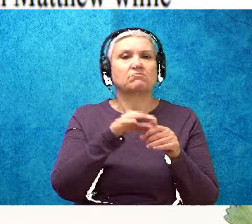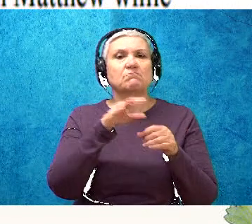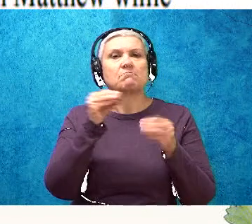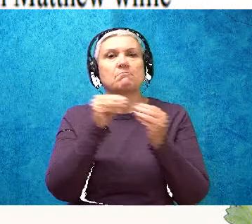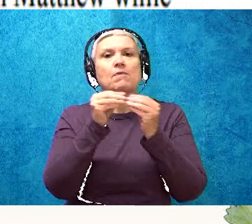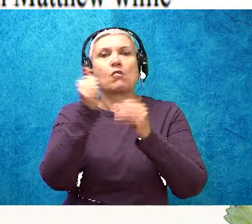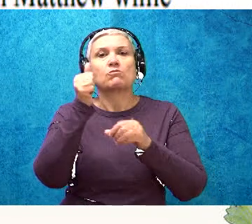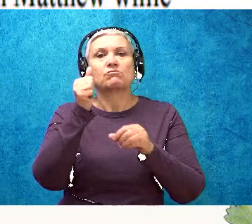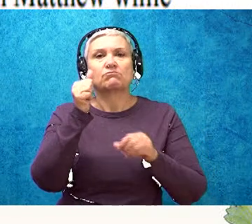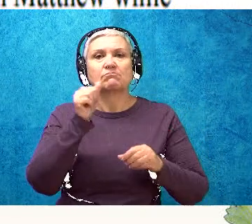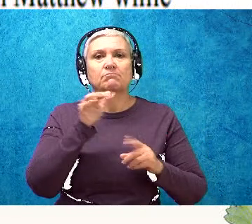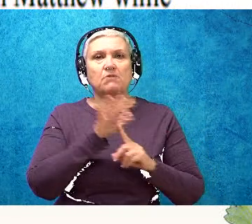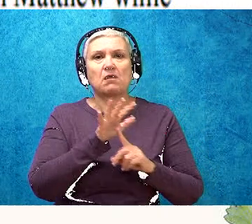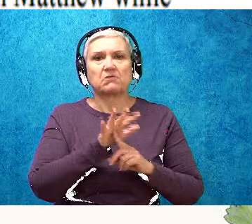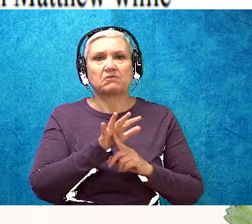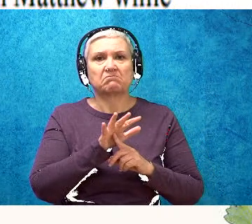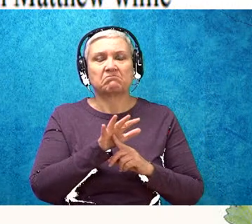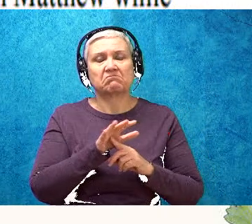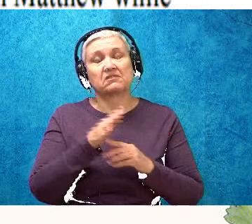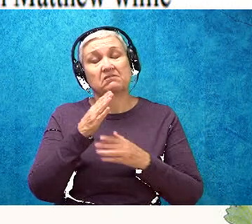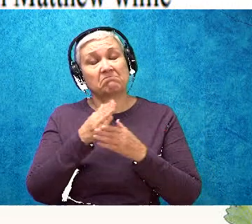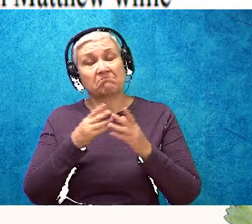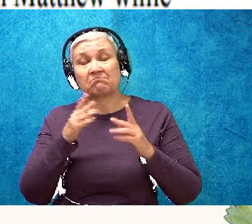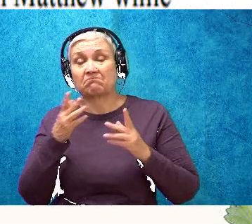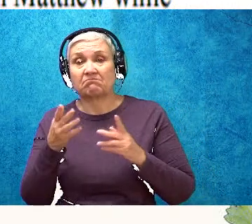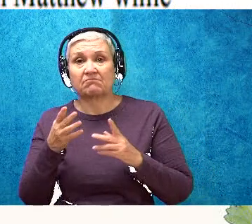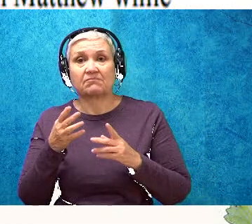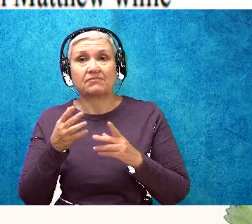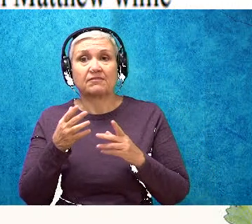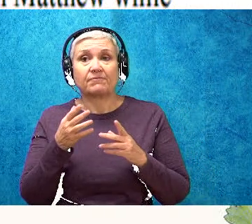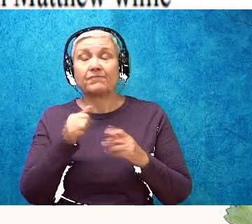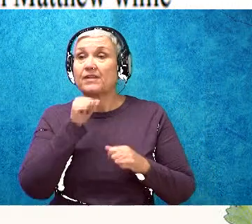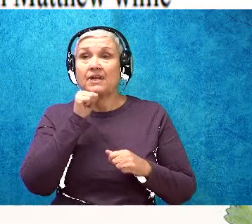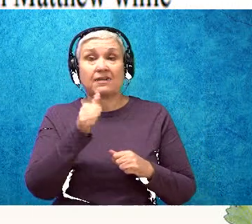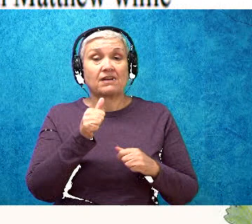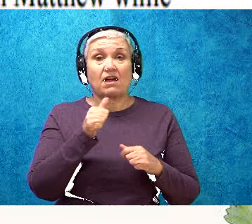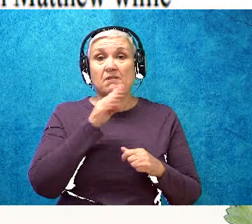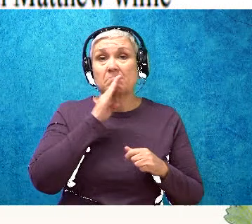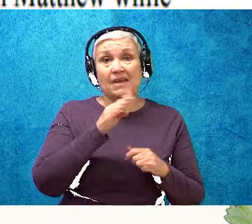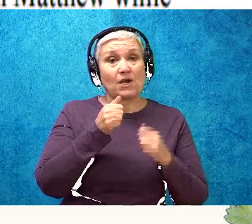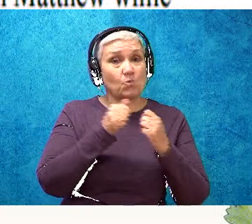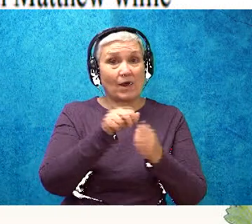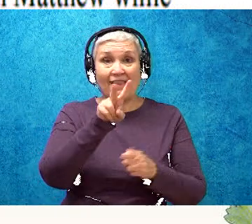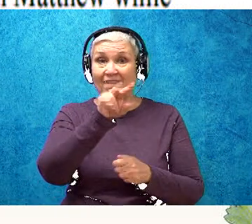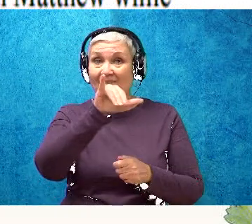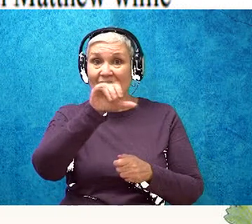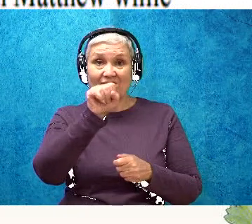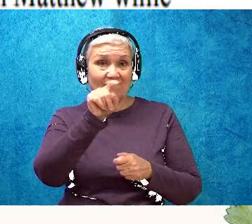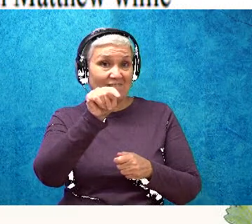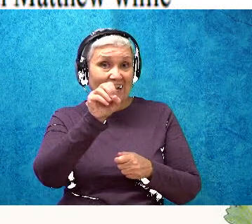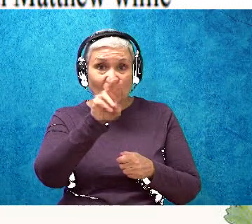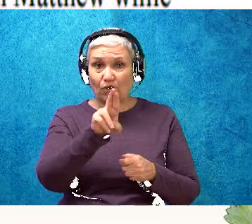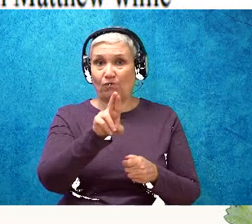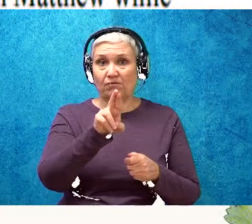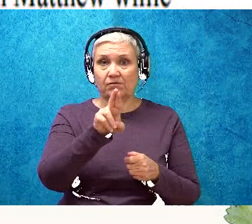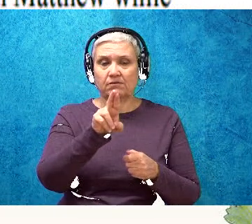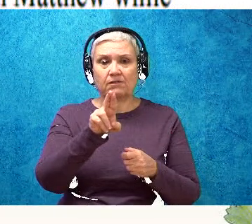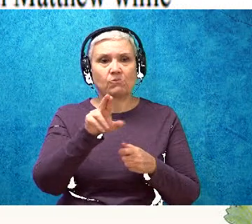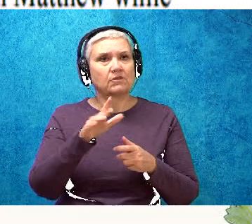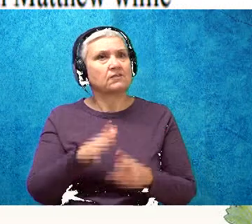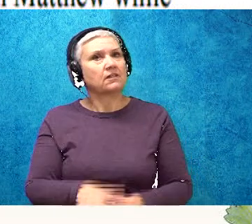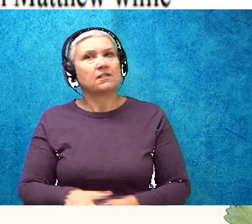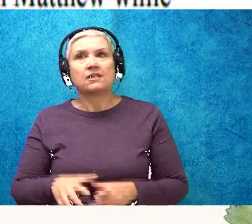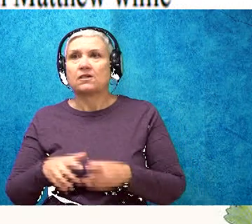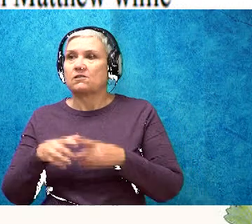while playing video games on the couch. He had not been with Victor while he tirelessly campaigned,